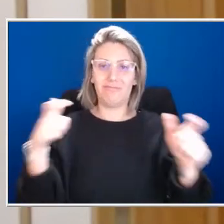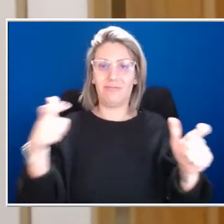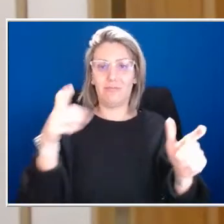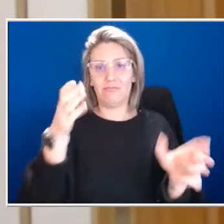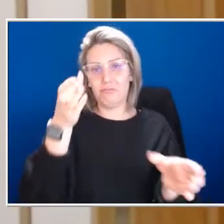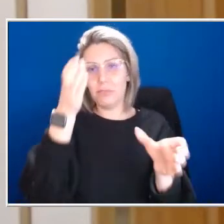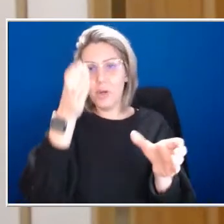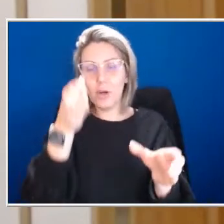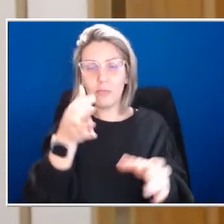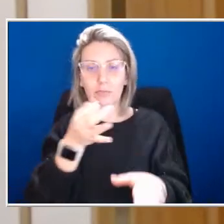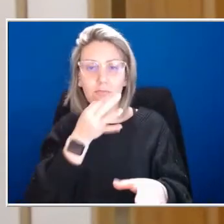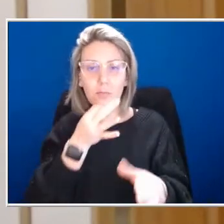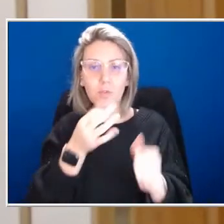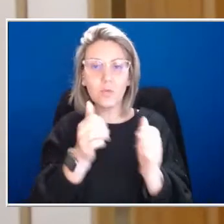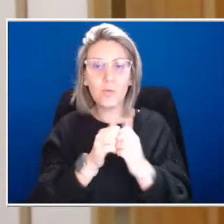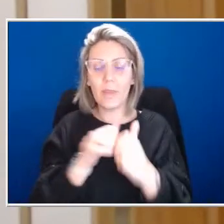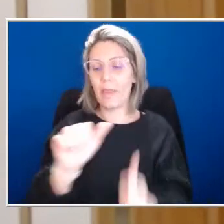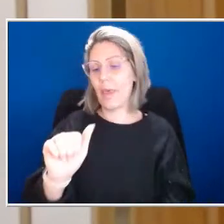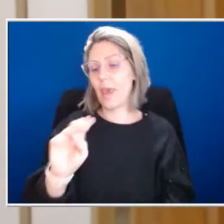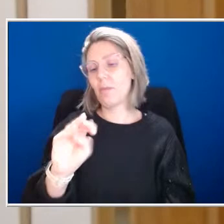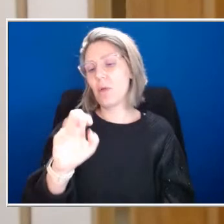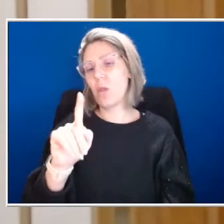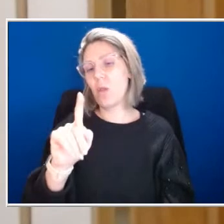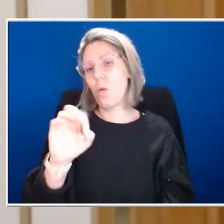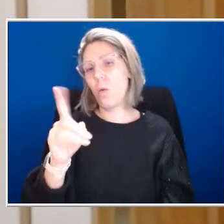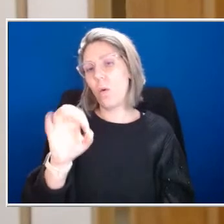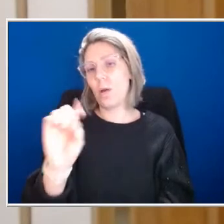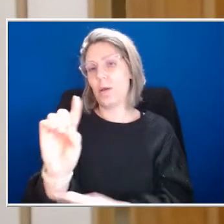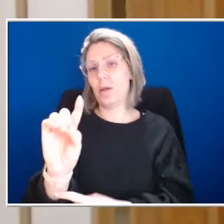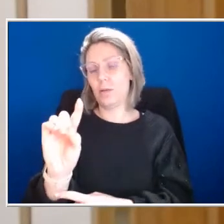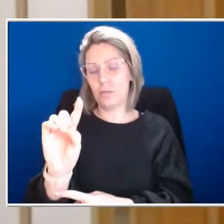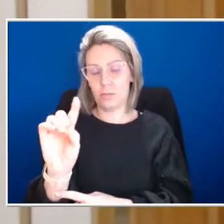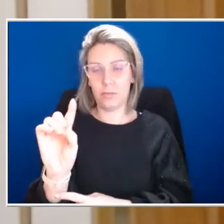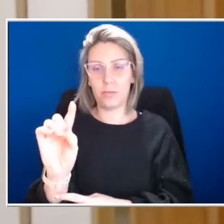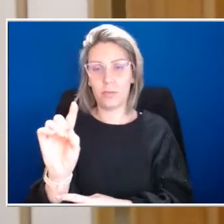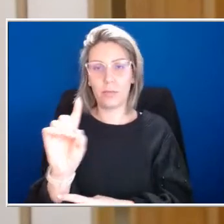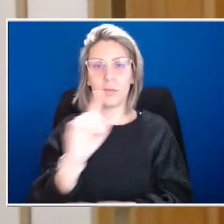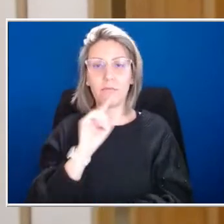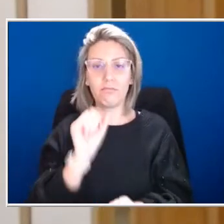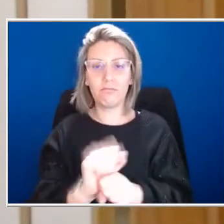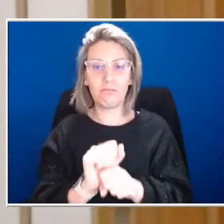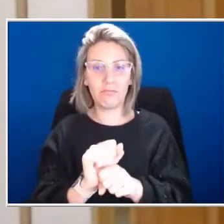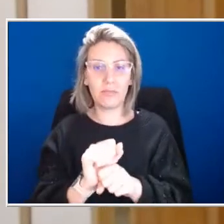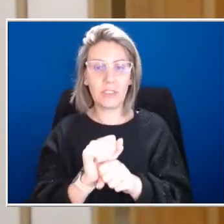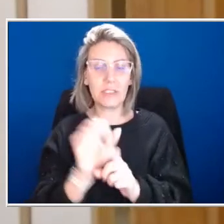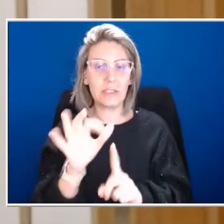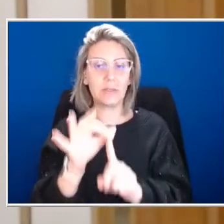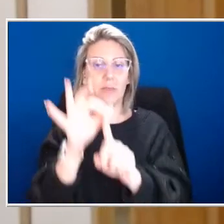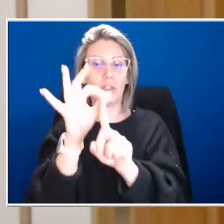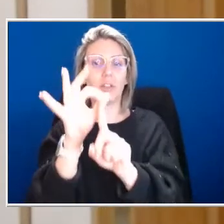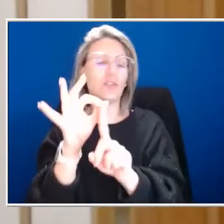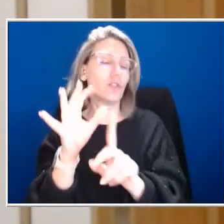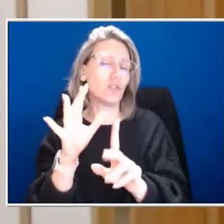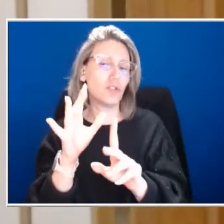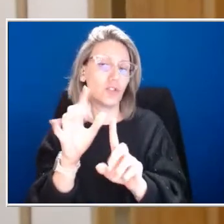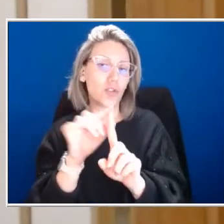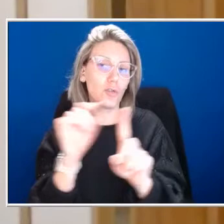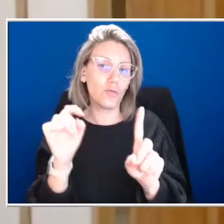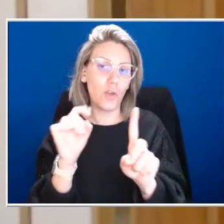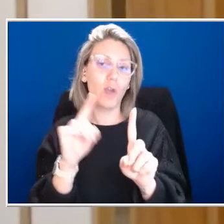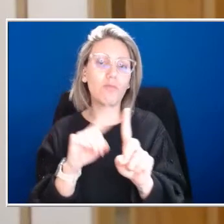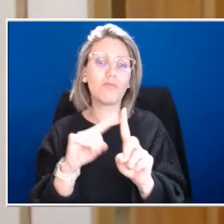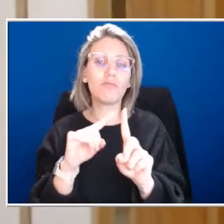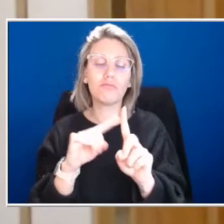in amyloid. We have a dedicated amyloid specialist from oncological side, that is Dr.